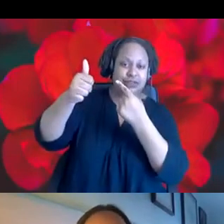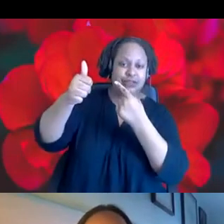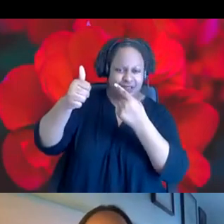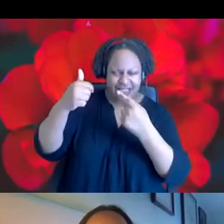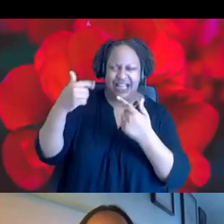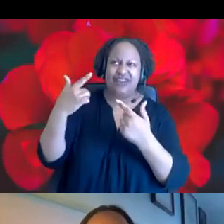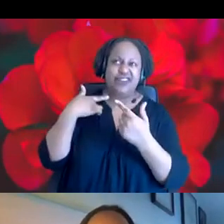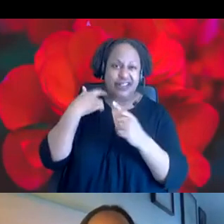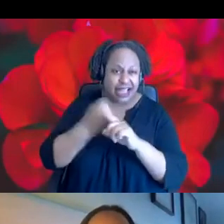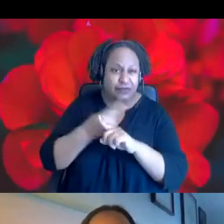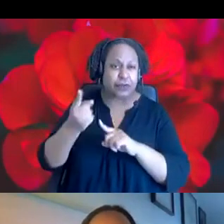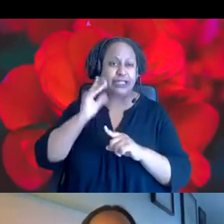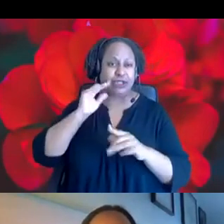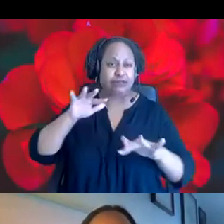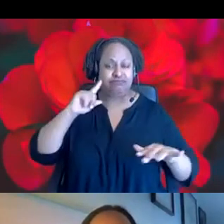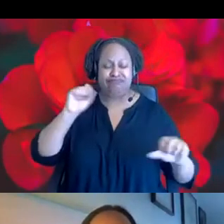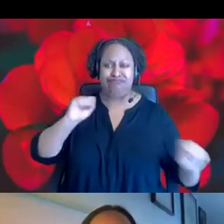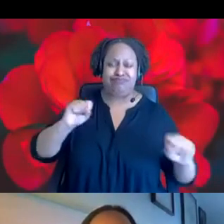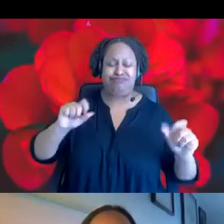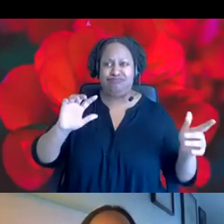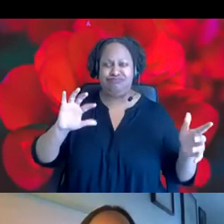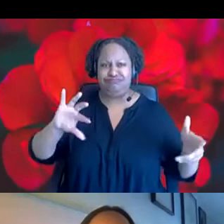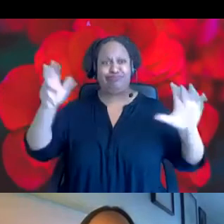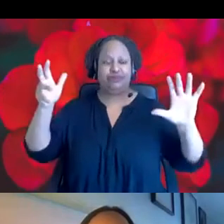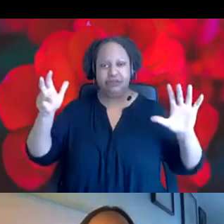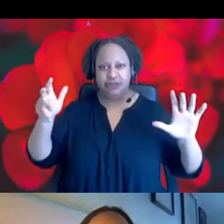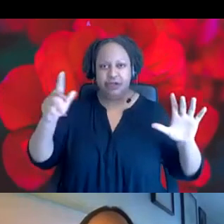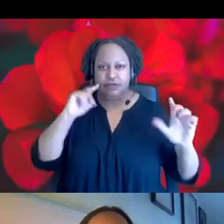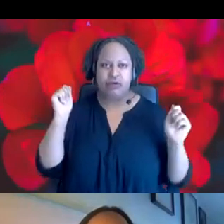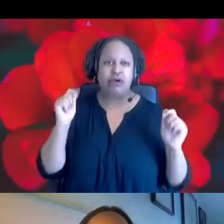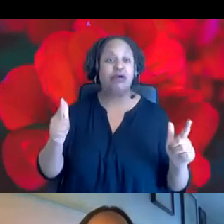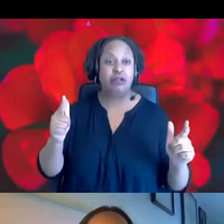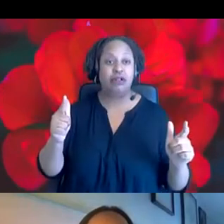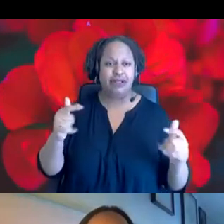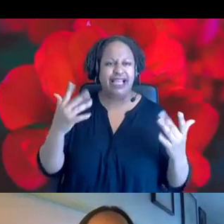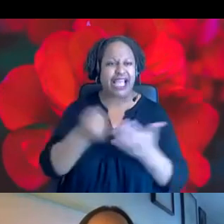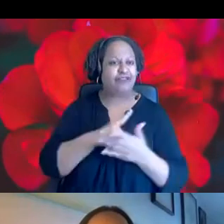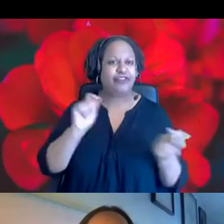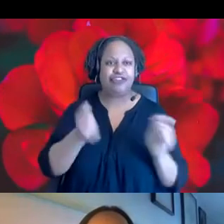bit just because everything has changed. And I think that has allowed for a bit more vulnerability